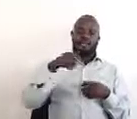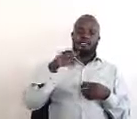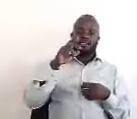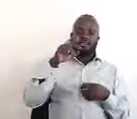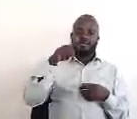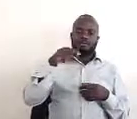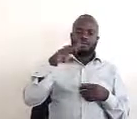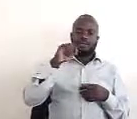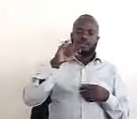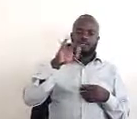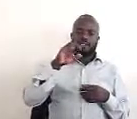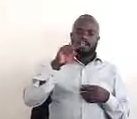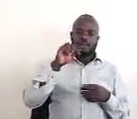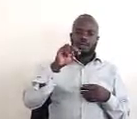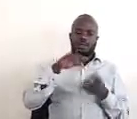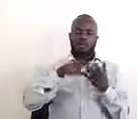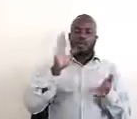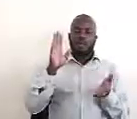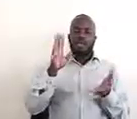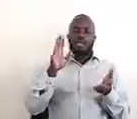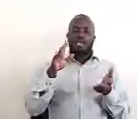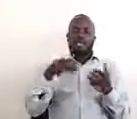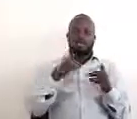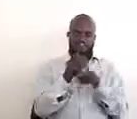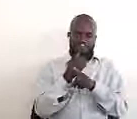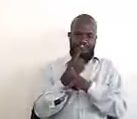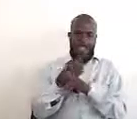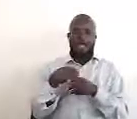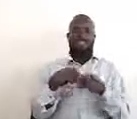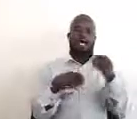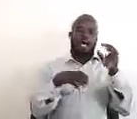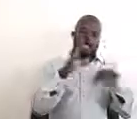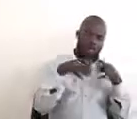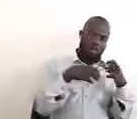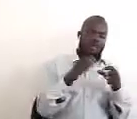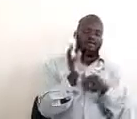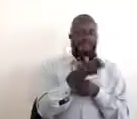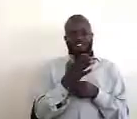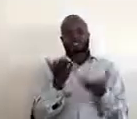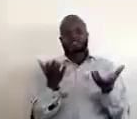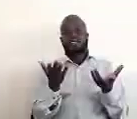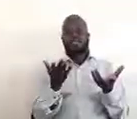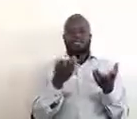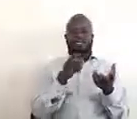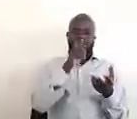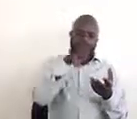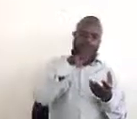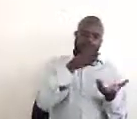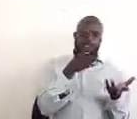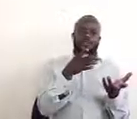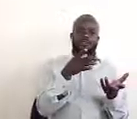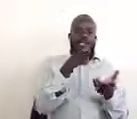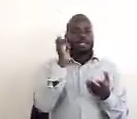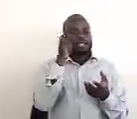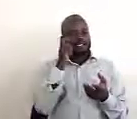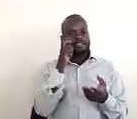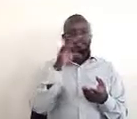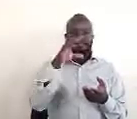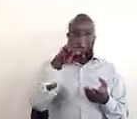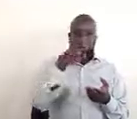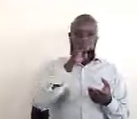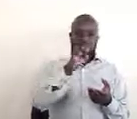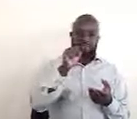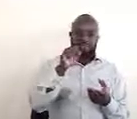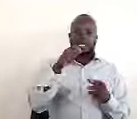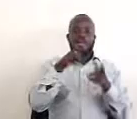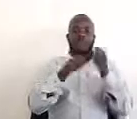diet. And so here are some different sources of protein. There are animal proteins: fish, chicken, turkey, red meat,